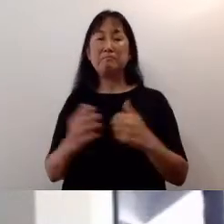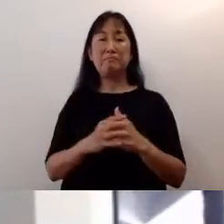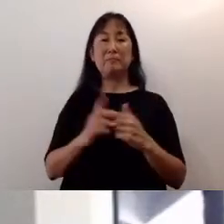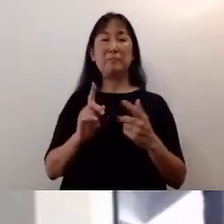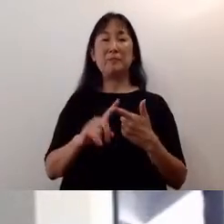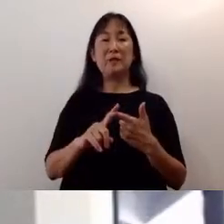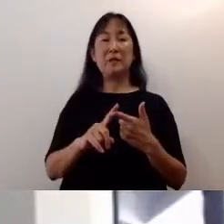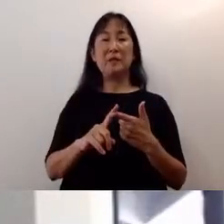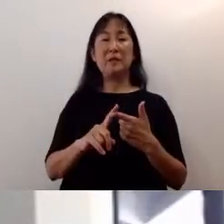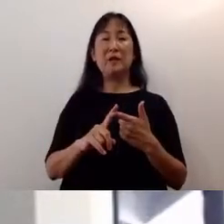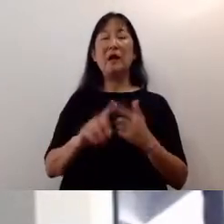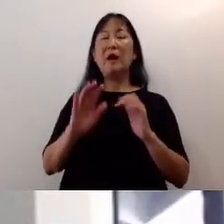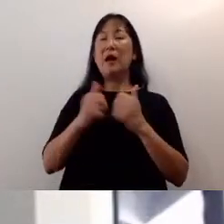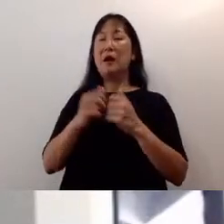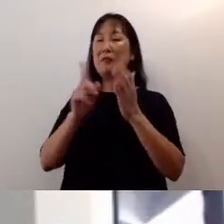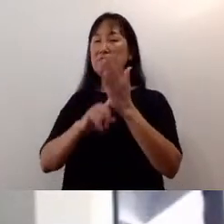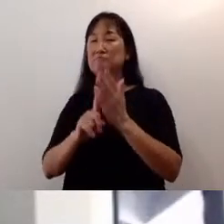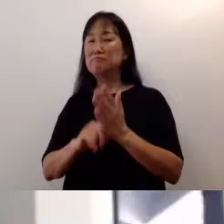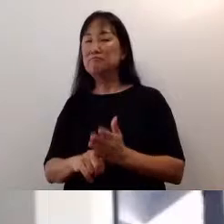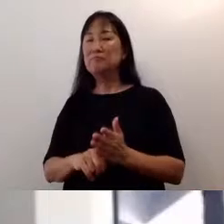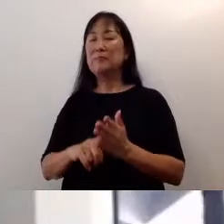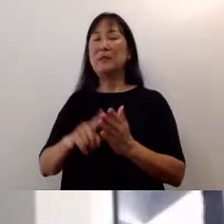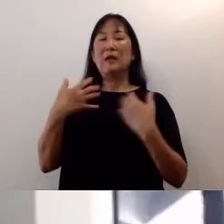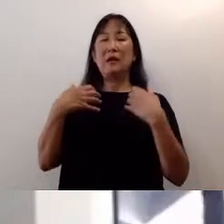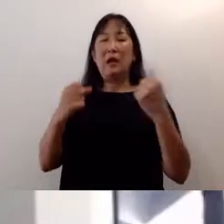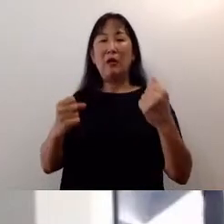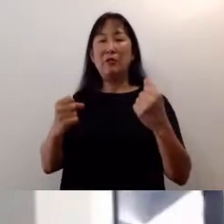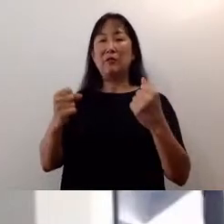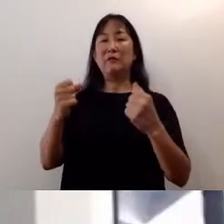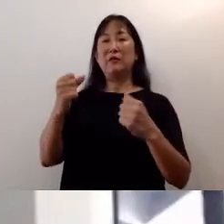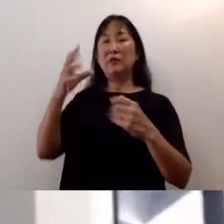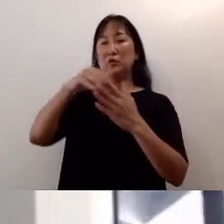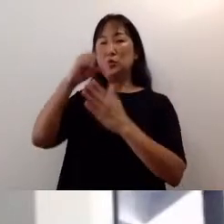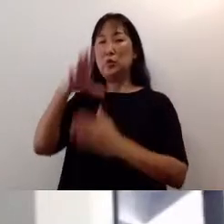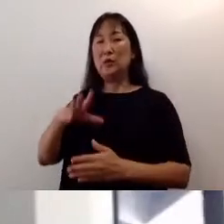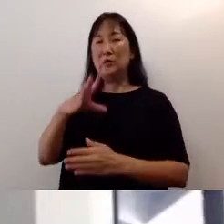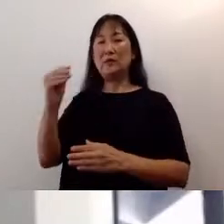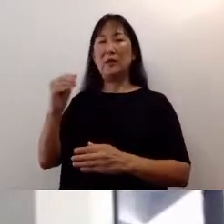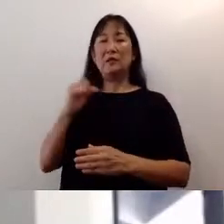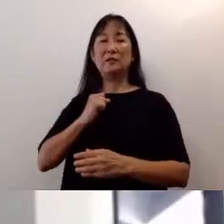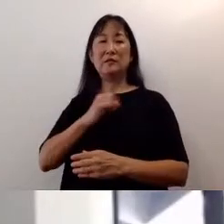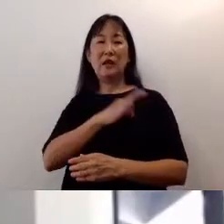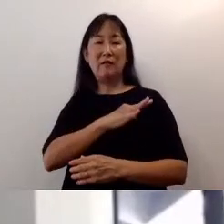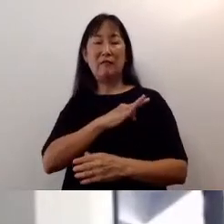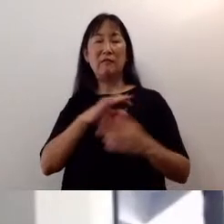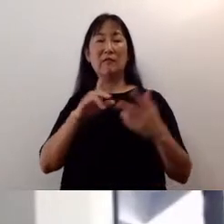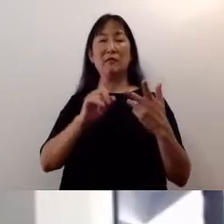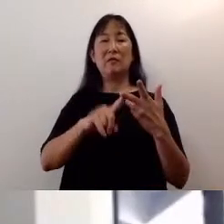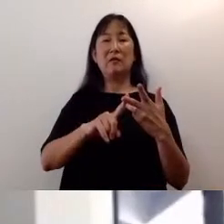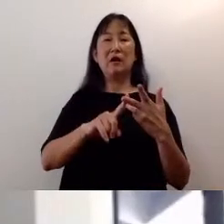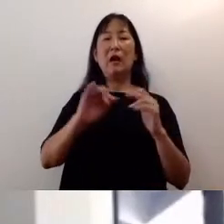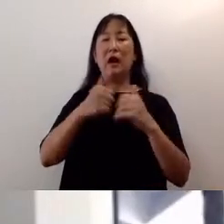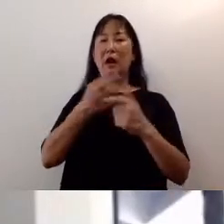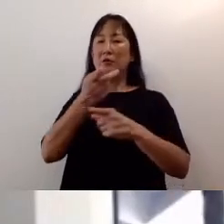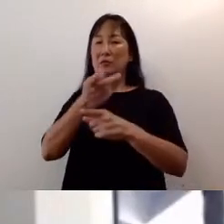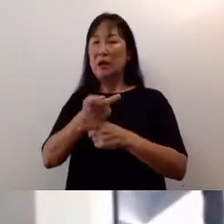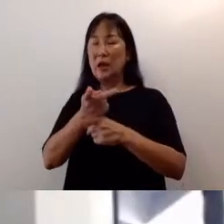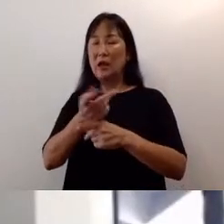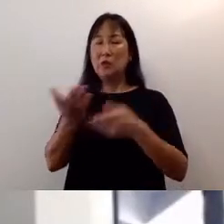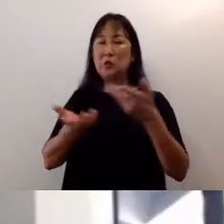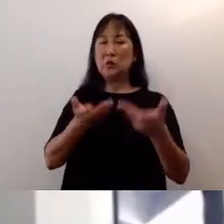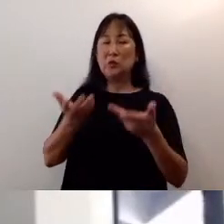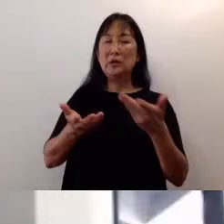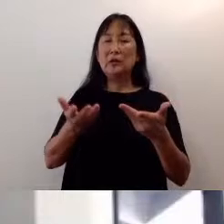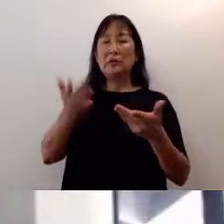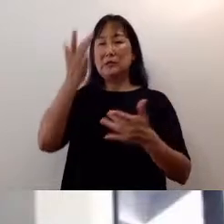What are the vetting procedures for health status for employees and students? Procedures for handling students and employees who come to work